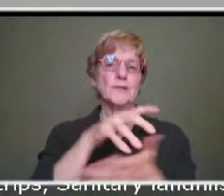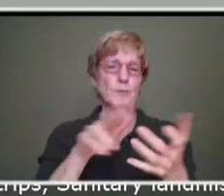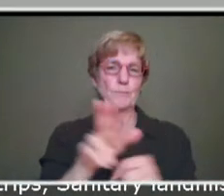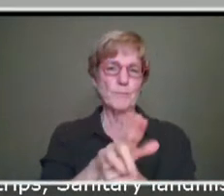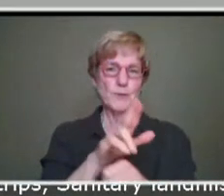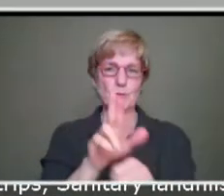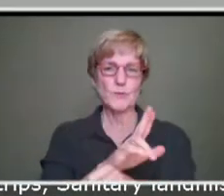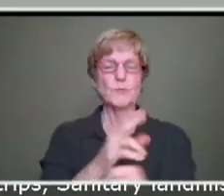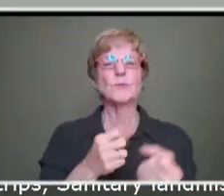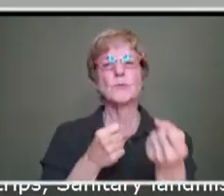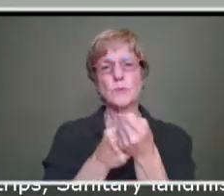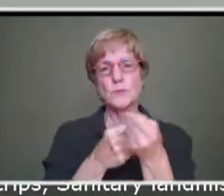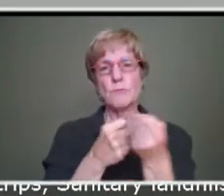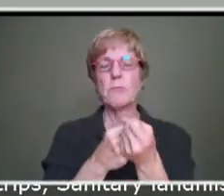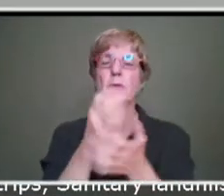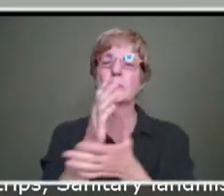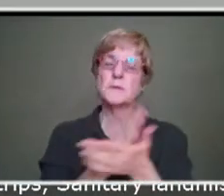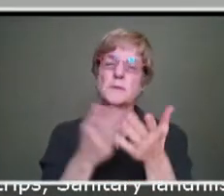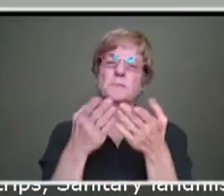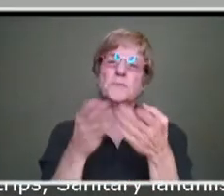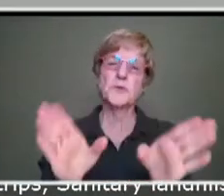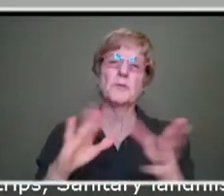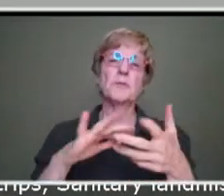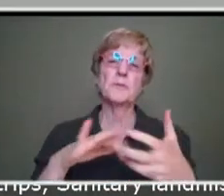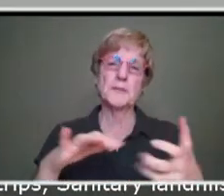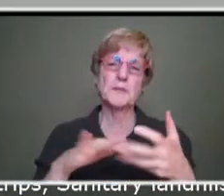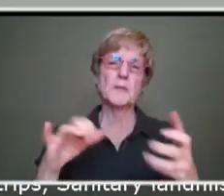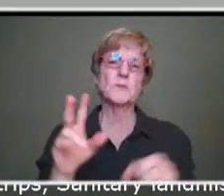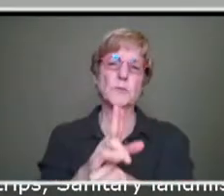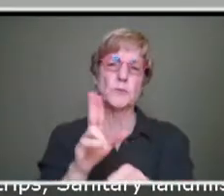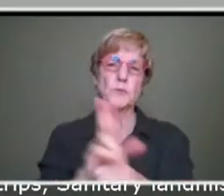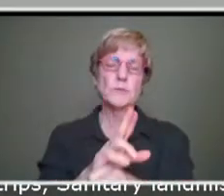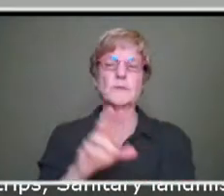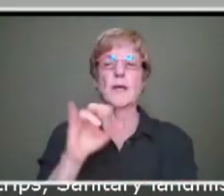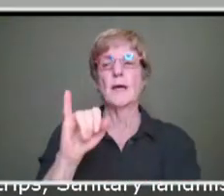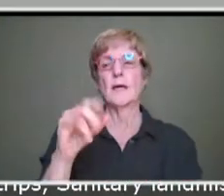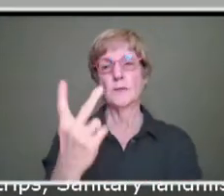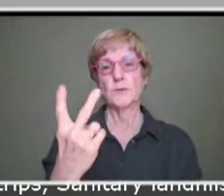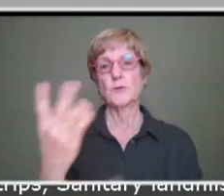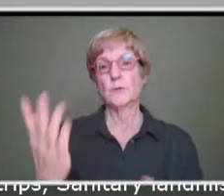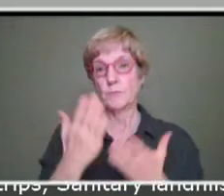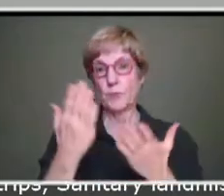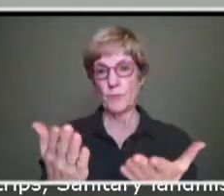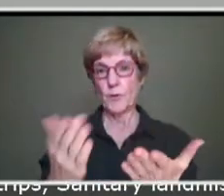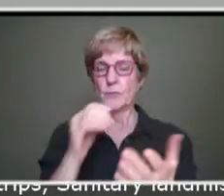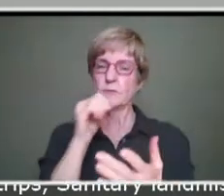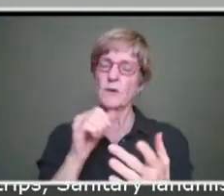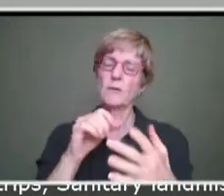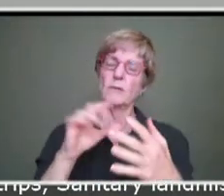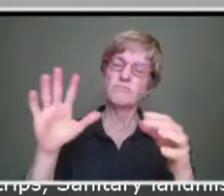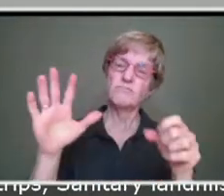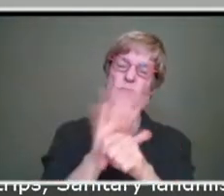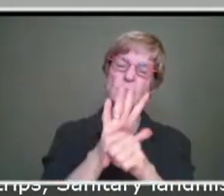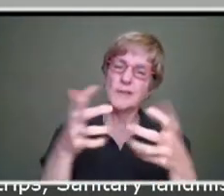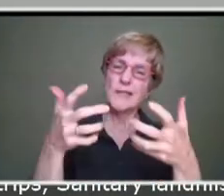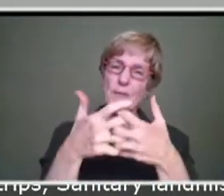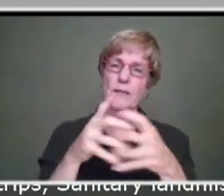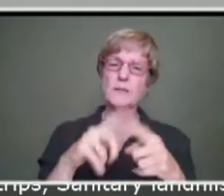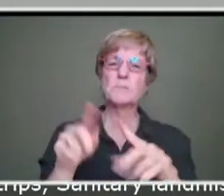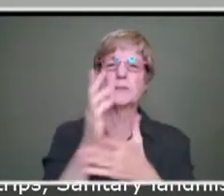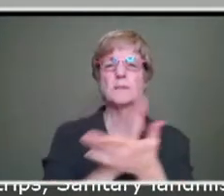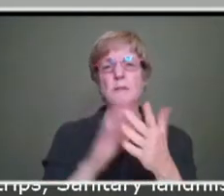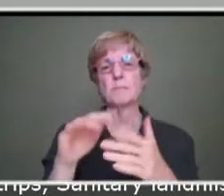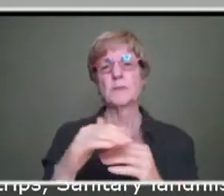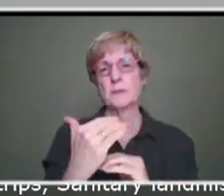some general industrial uses the I2 uses that are being proposed don't fully match up but there are some limitations to